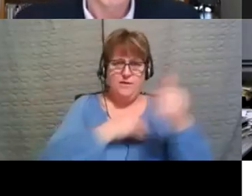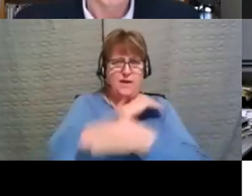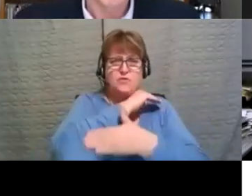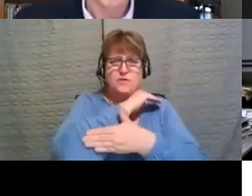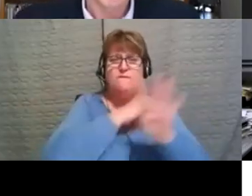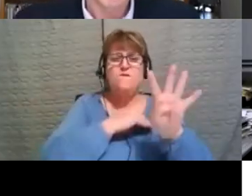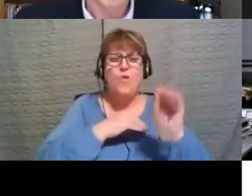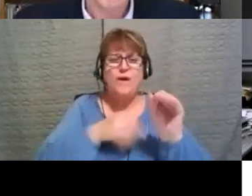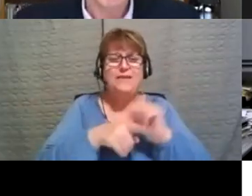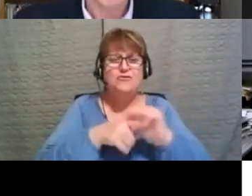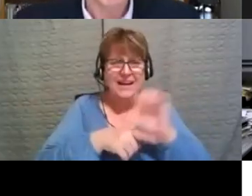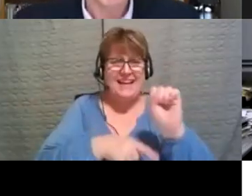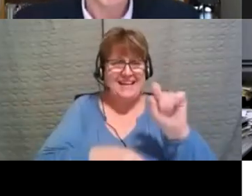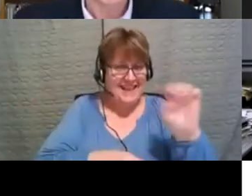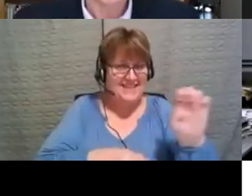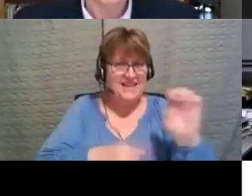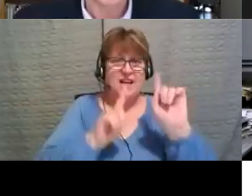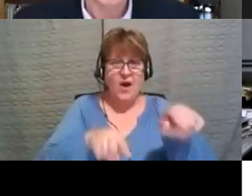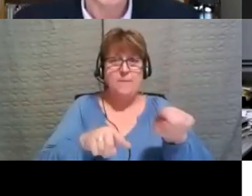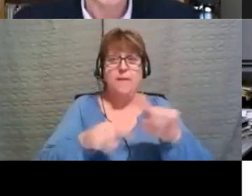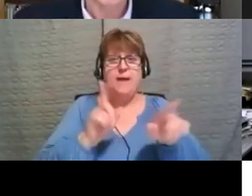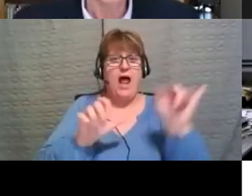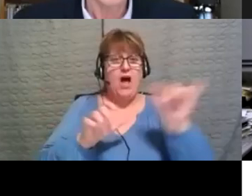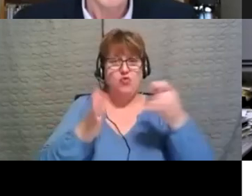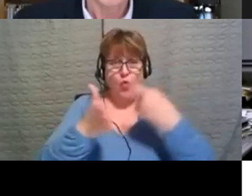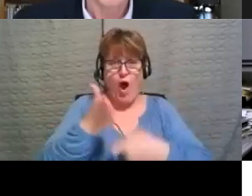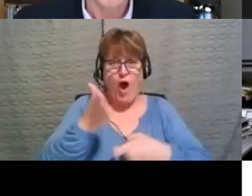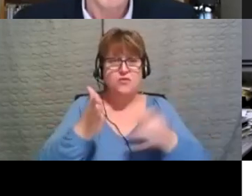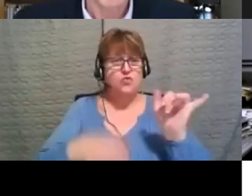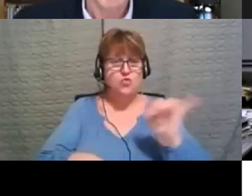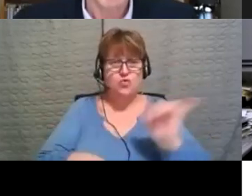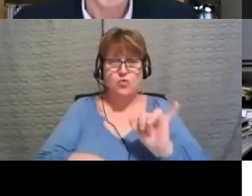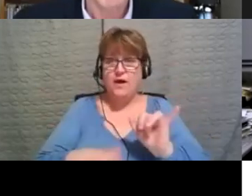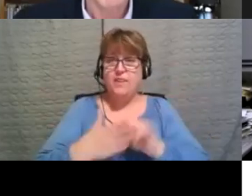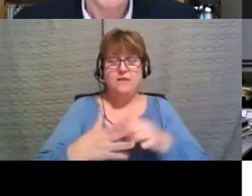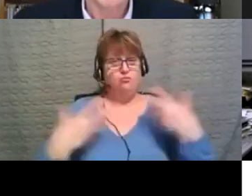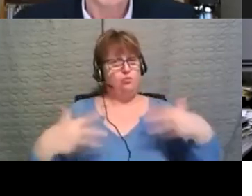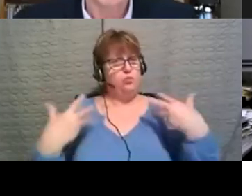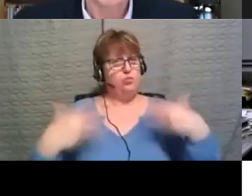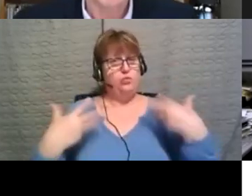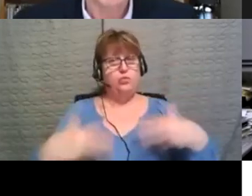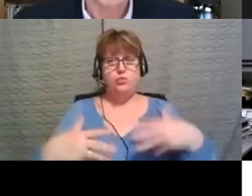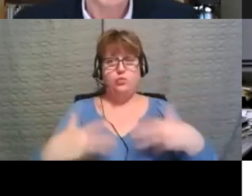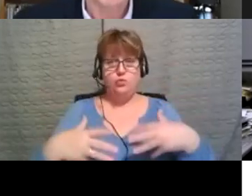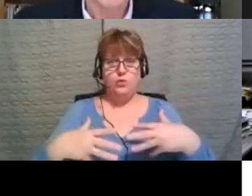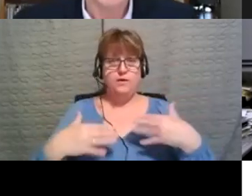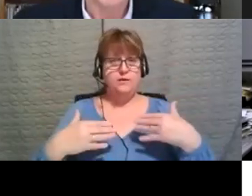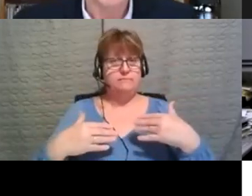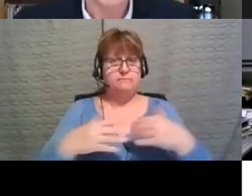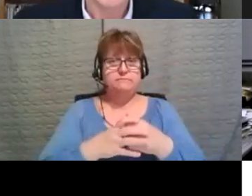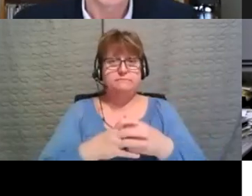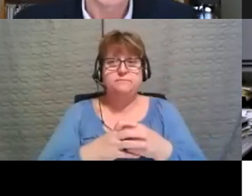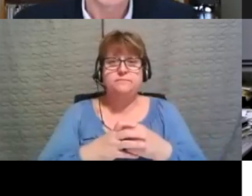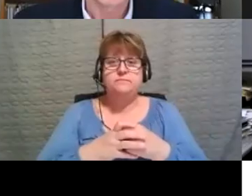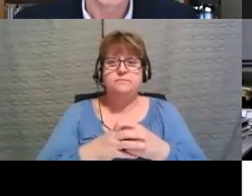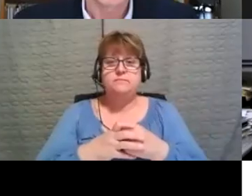training sites. And when you think about logistics, but also cost, that's incredible to be able to leverage that. Right.